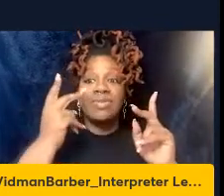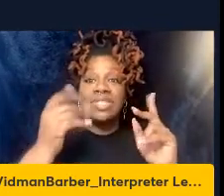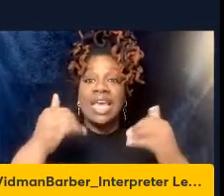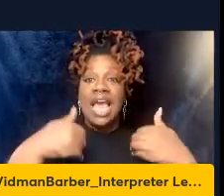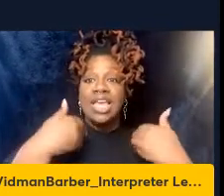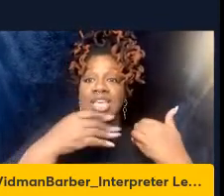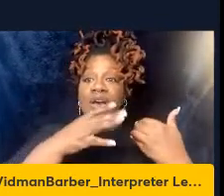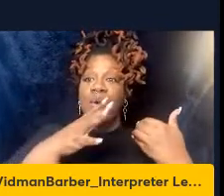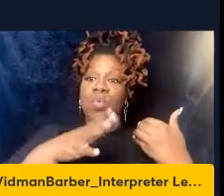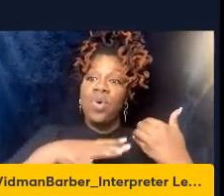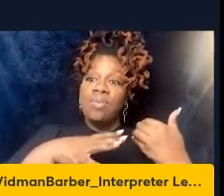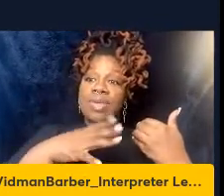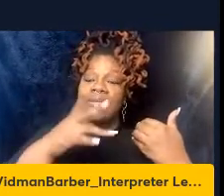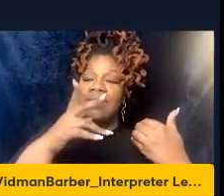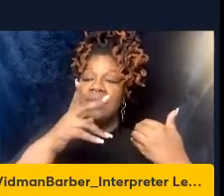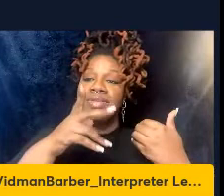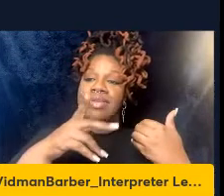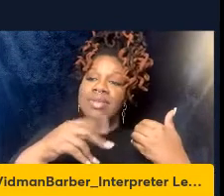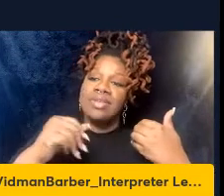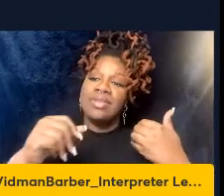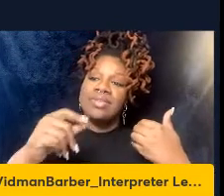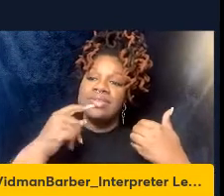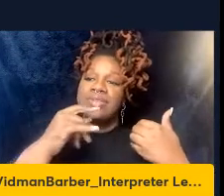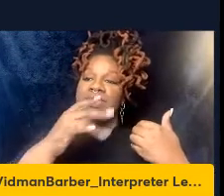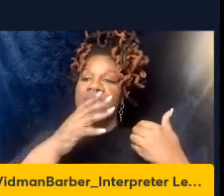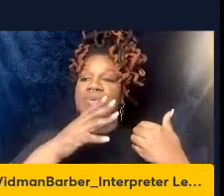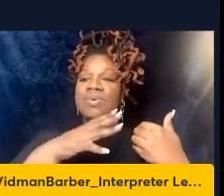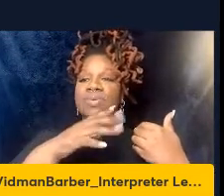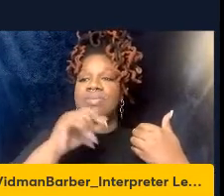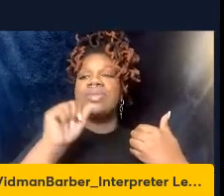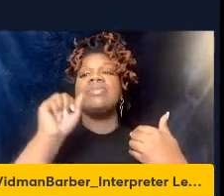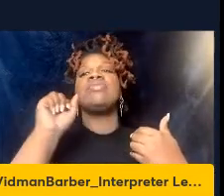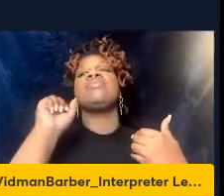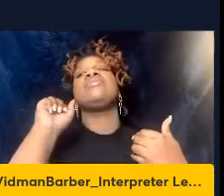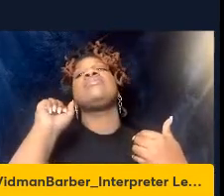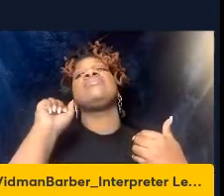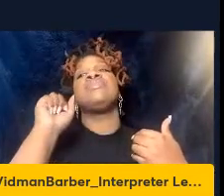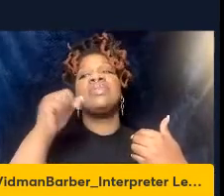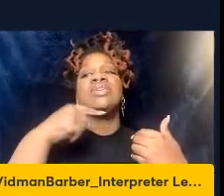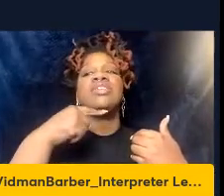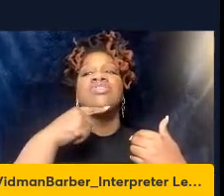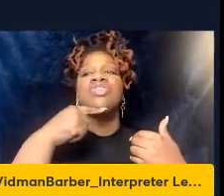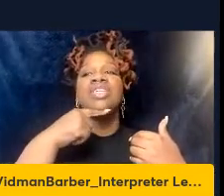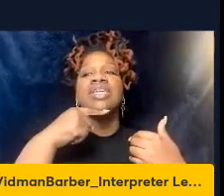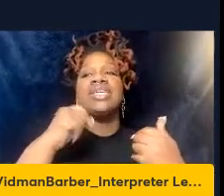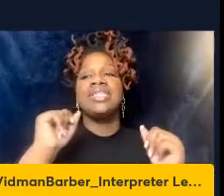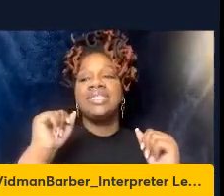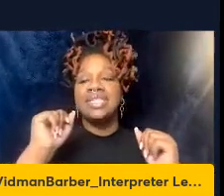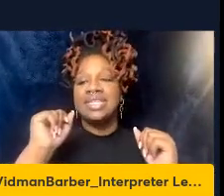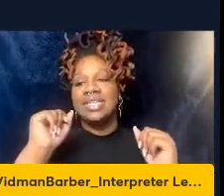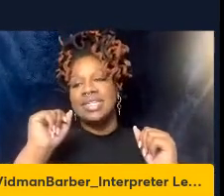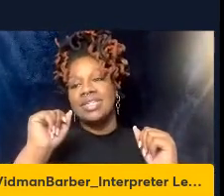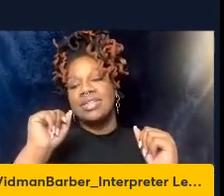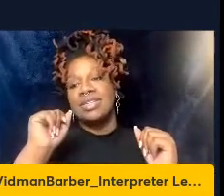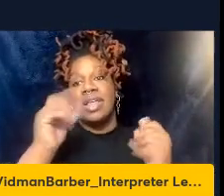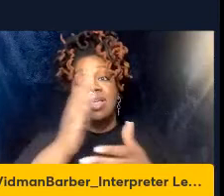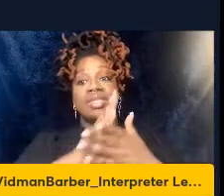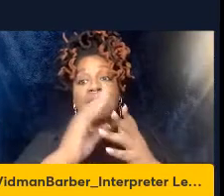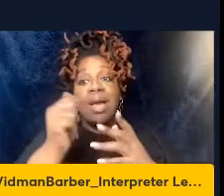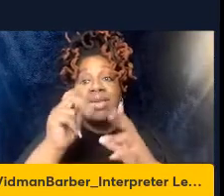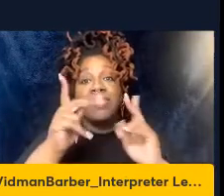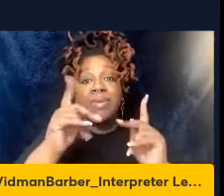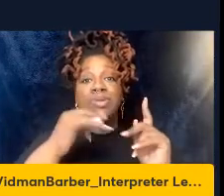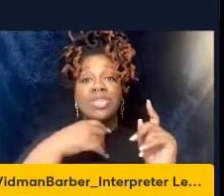woman who's looking backwards, where this is her chin and she's looking kind of this way, and this is just like a headpiece, others may see an